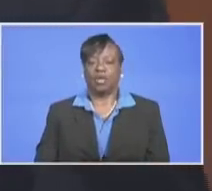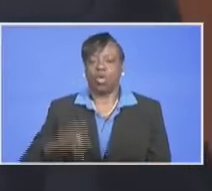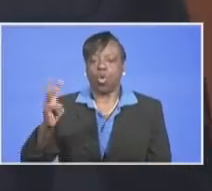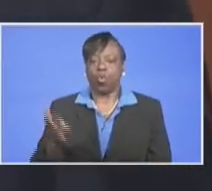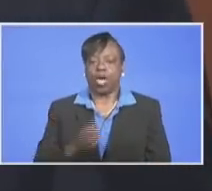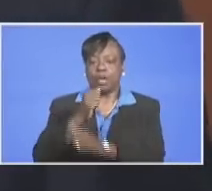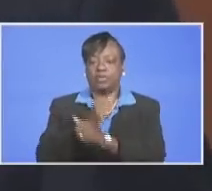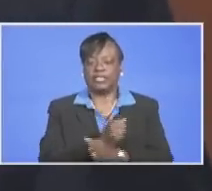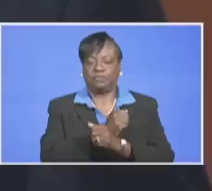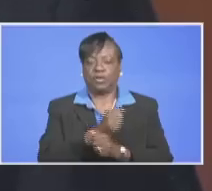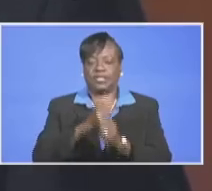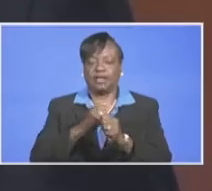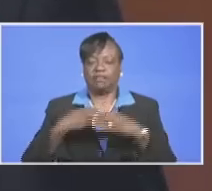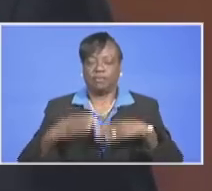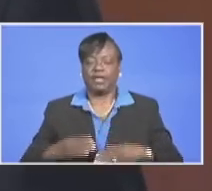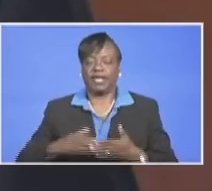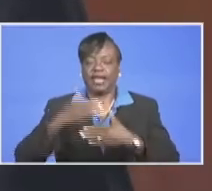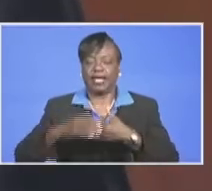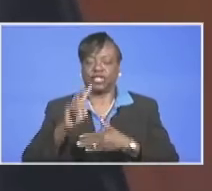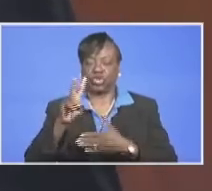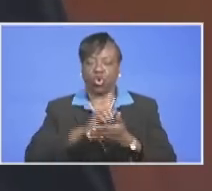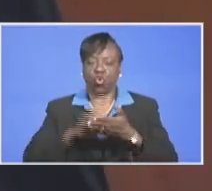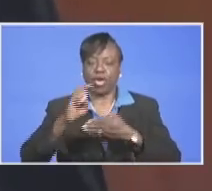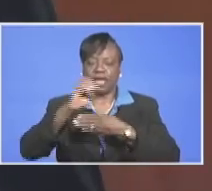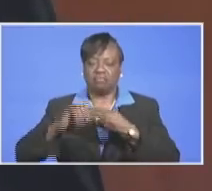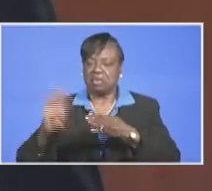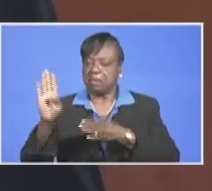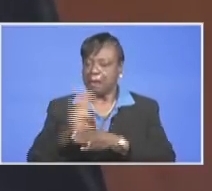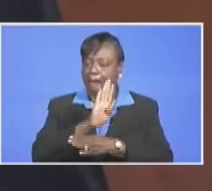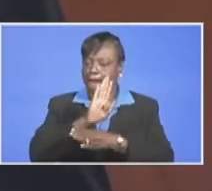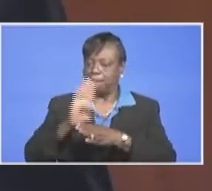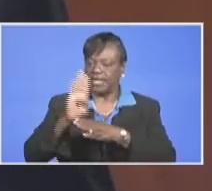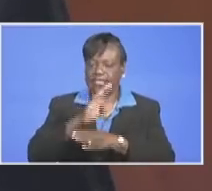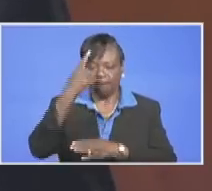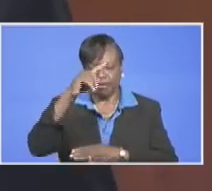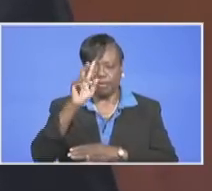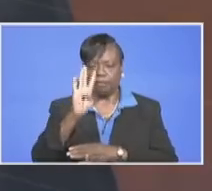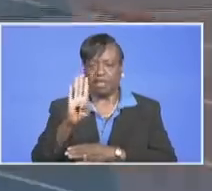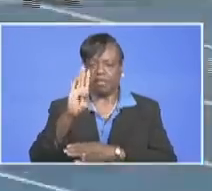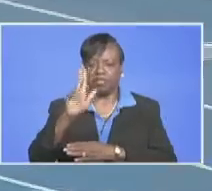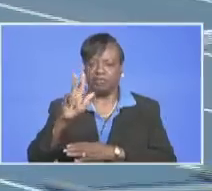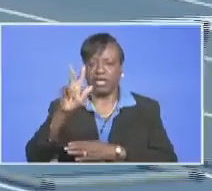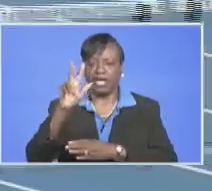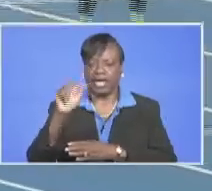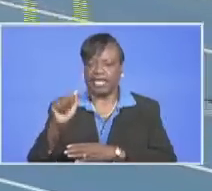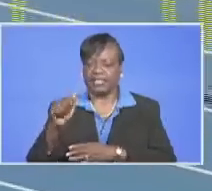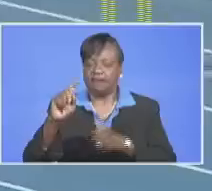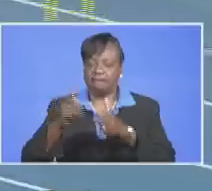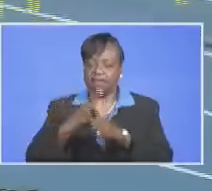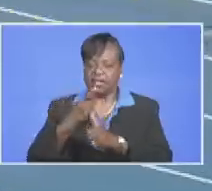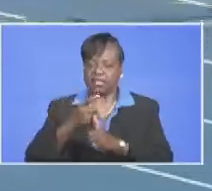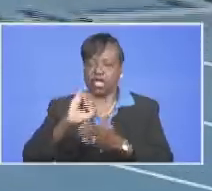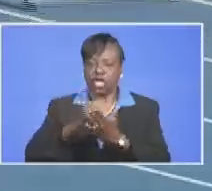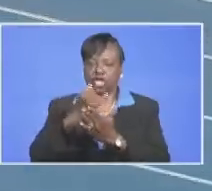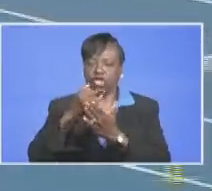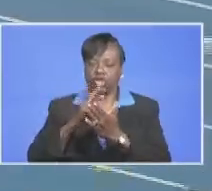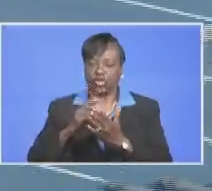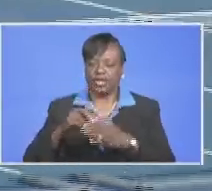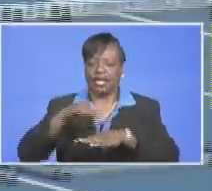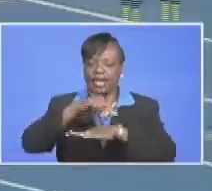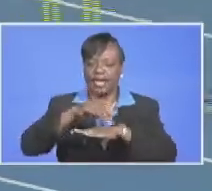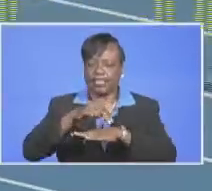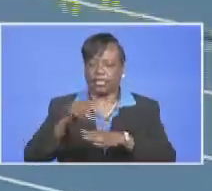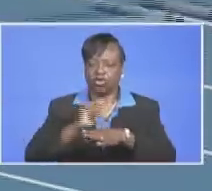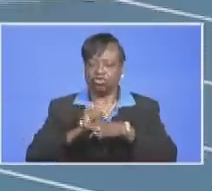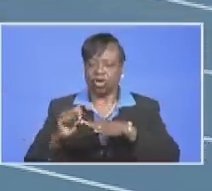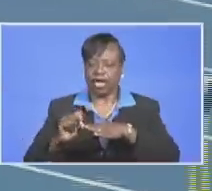Welcome to sports, everybody. The next 2 weekends will be busy for the B3As. First up will be their Junior National Track and Field Championships